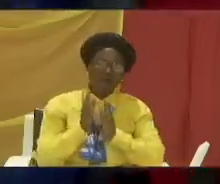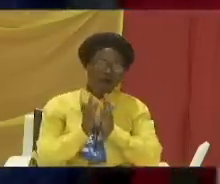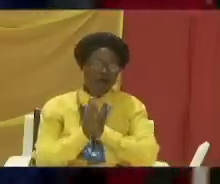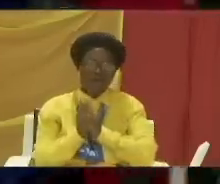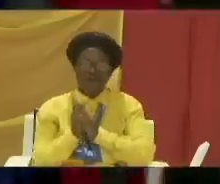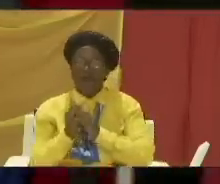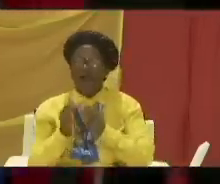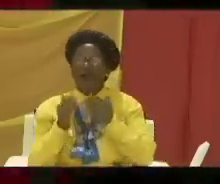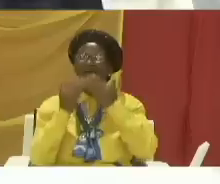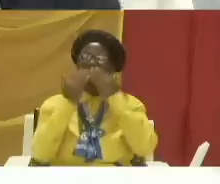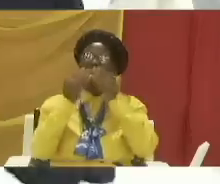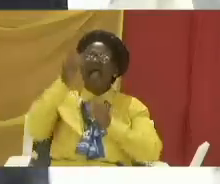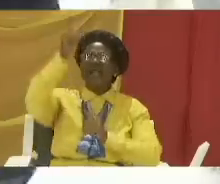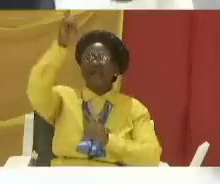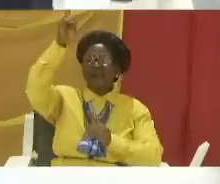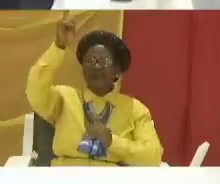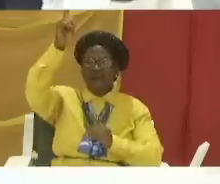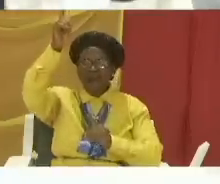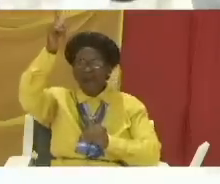Thank you, Lord.